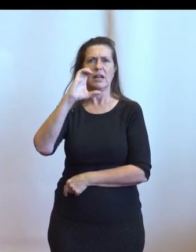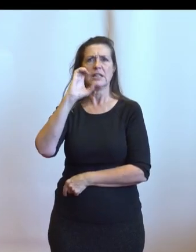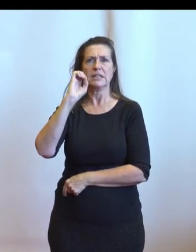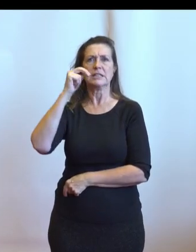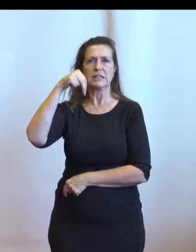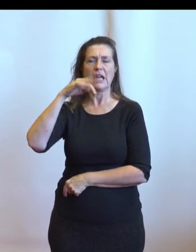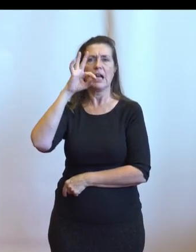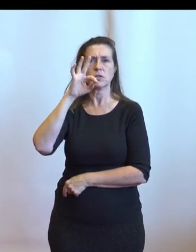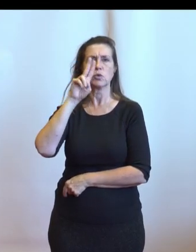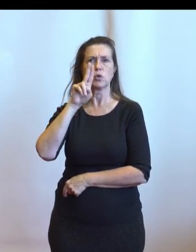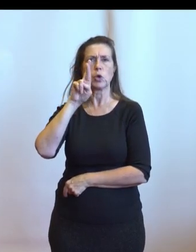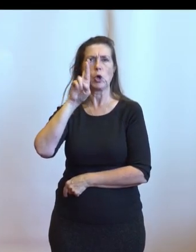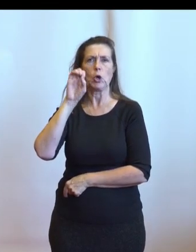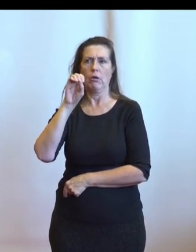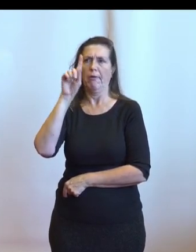and go from there.